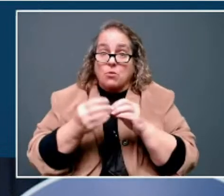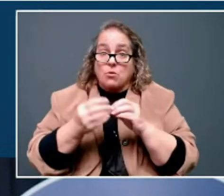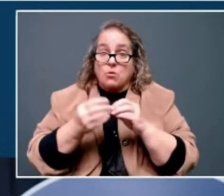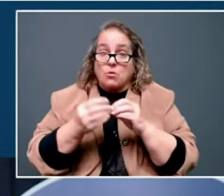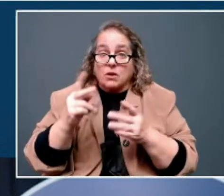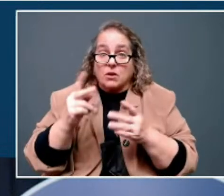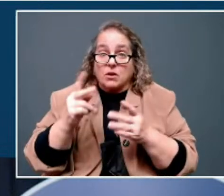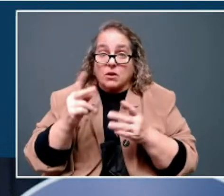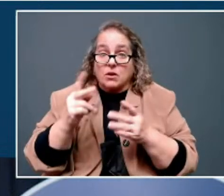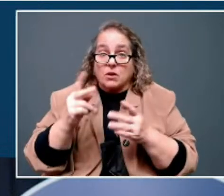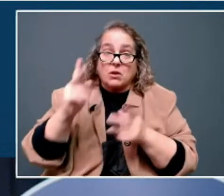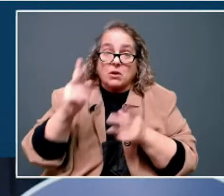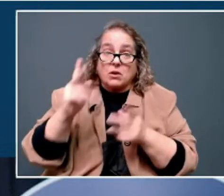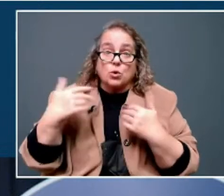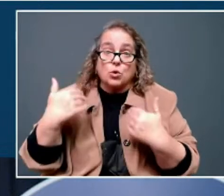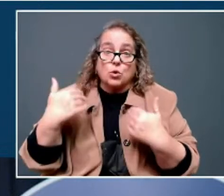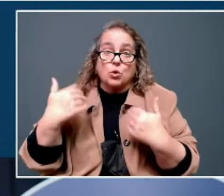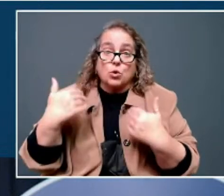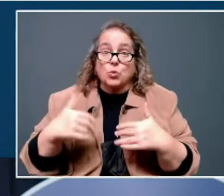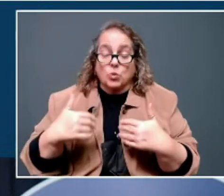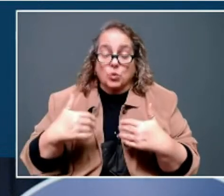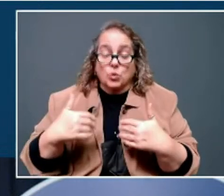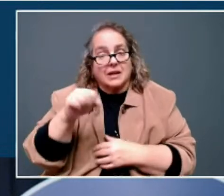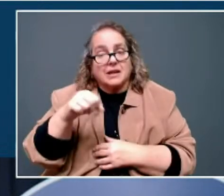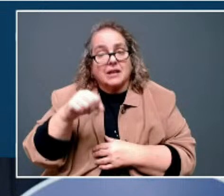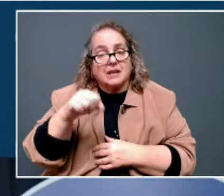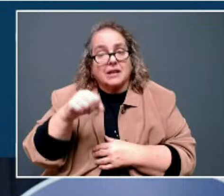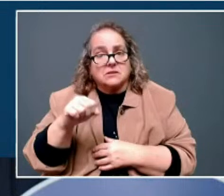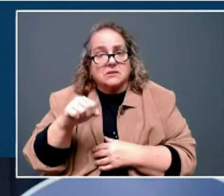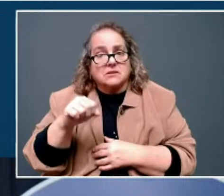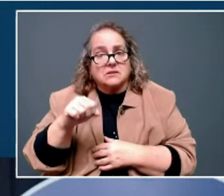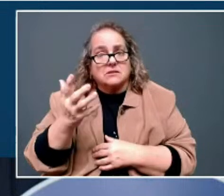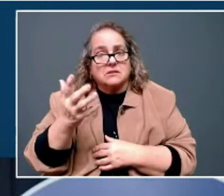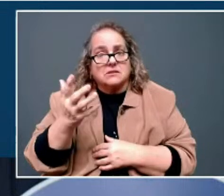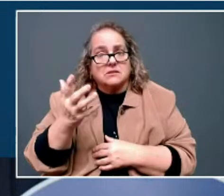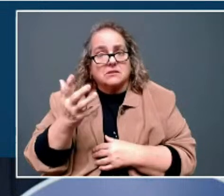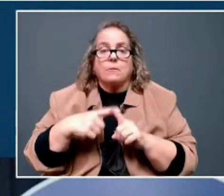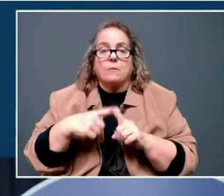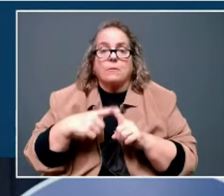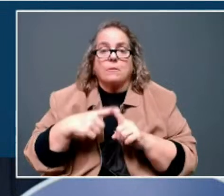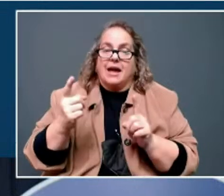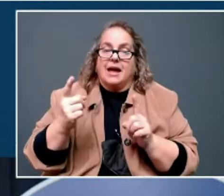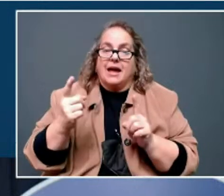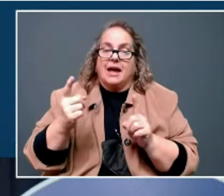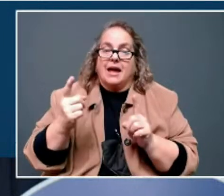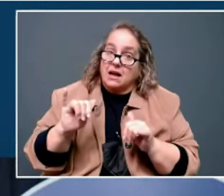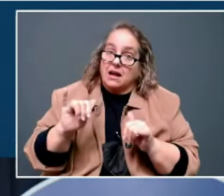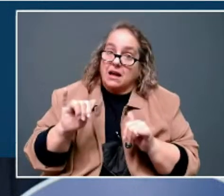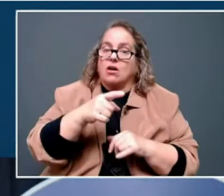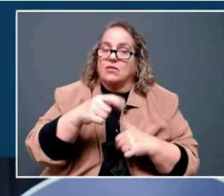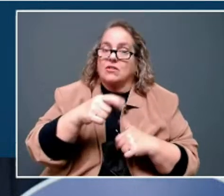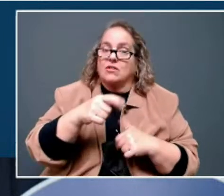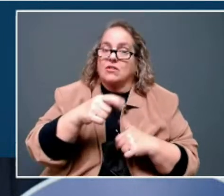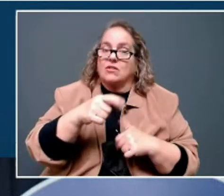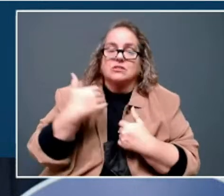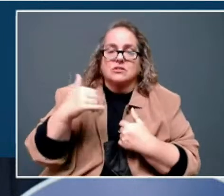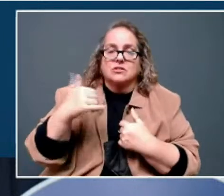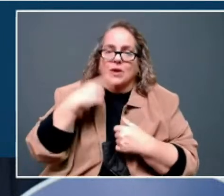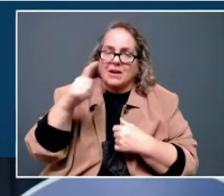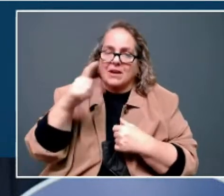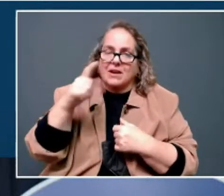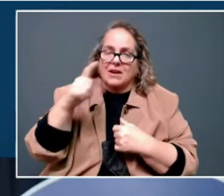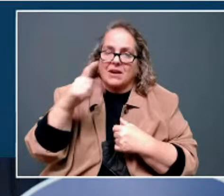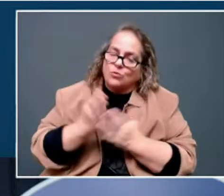anything else it seems we've ever faced. This would go a whole long way towards fully and finally getting through it. But the adversary